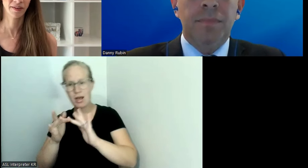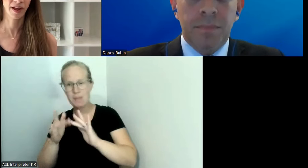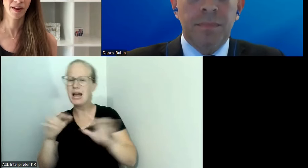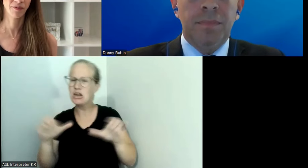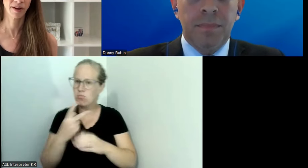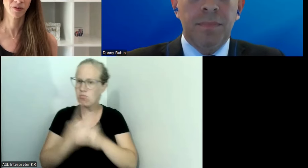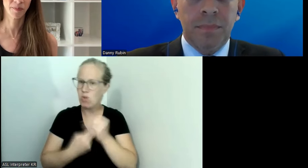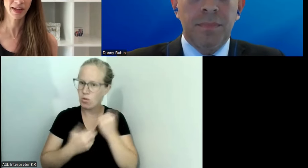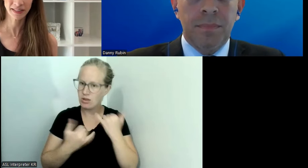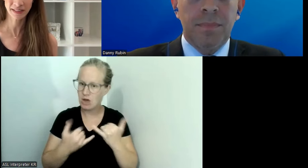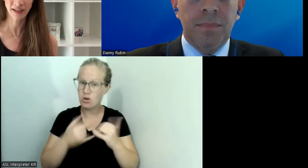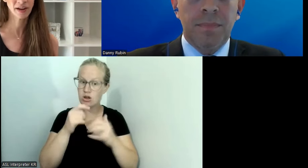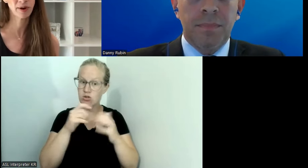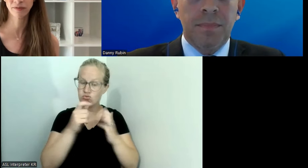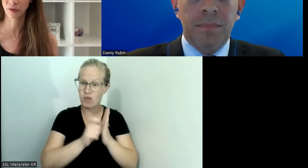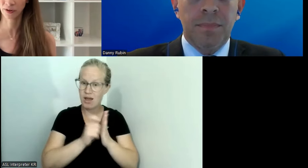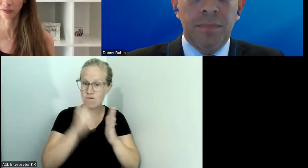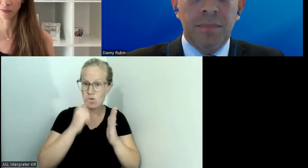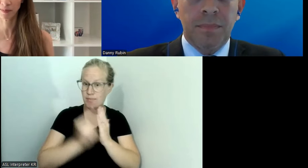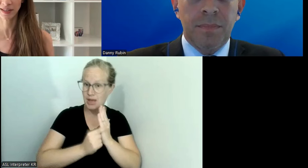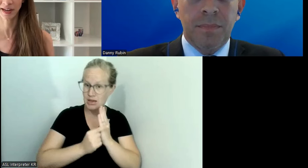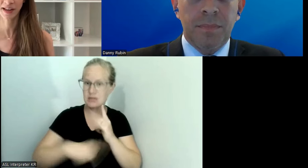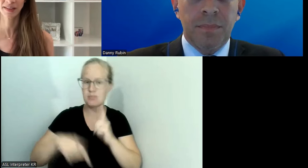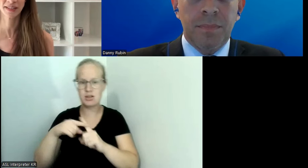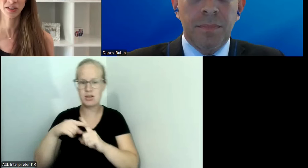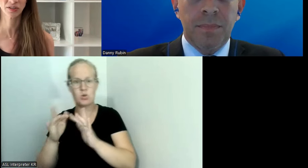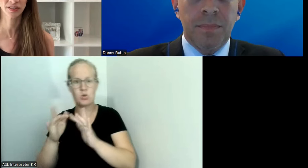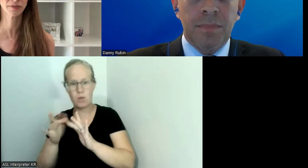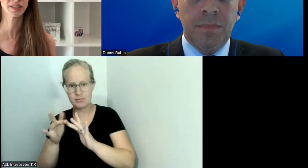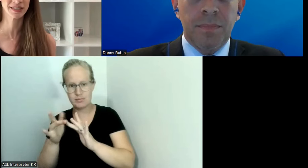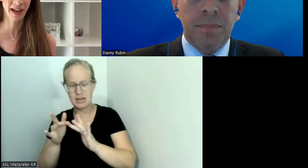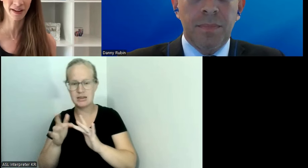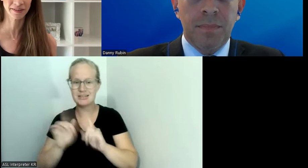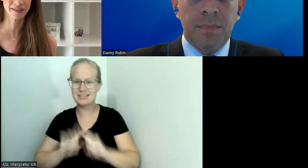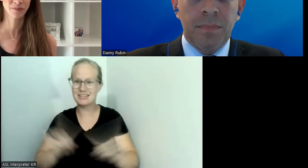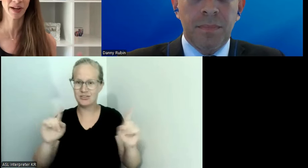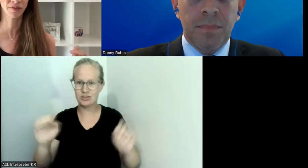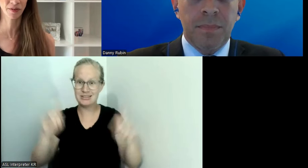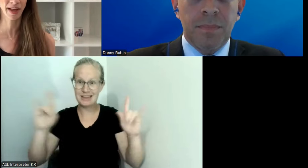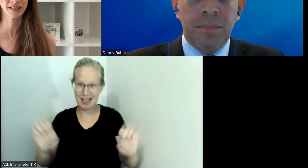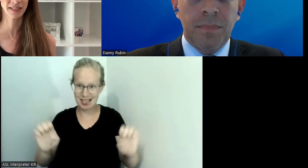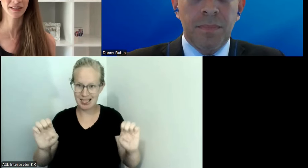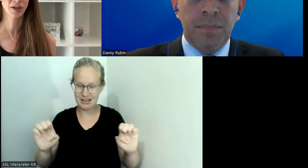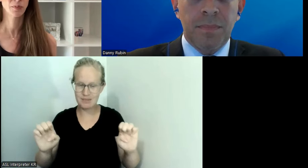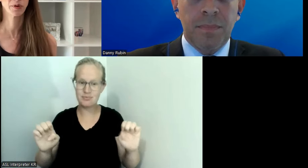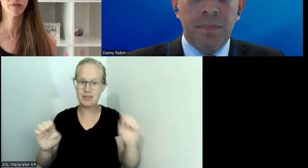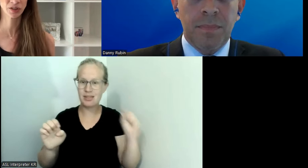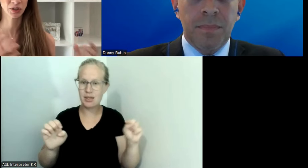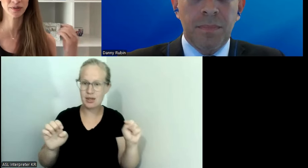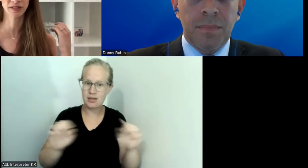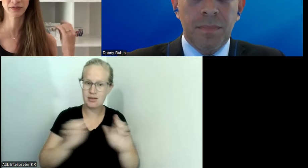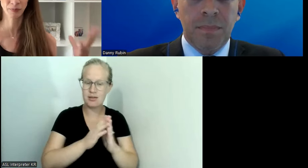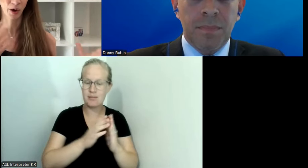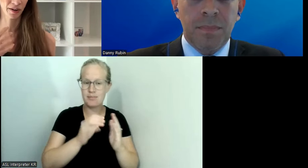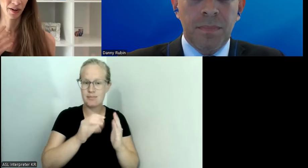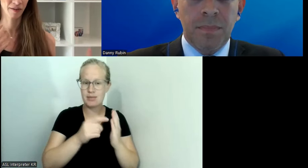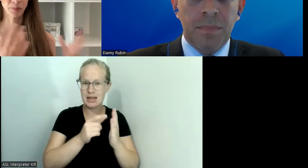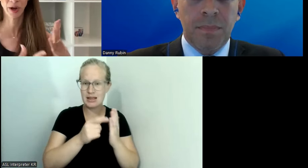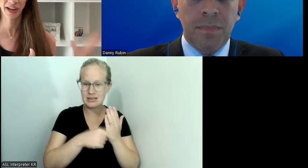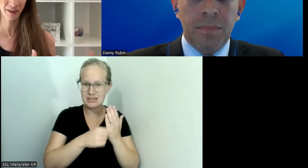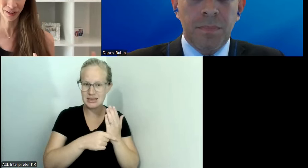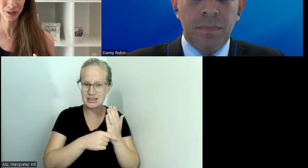I, I write for the magazine and I write for the website and it's such different styles writing for the magazine, more feature, use a different